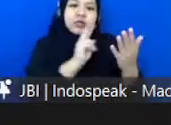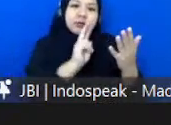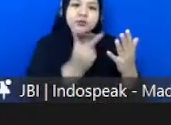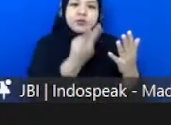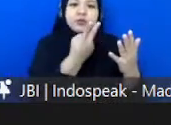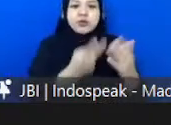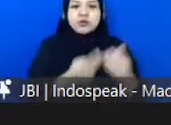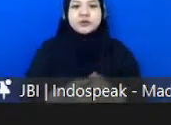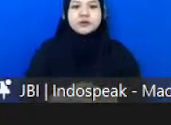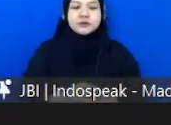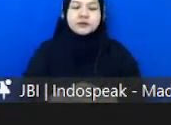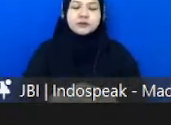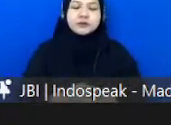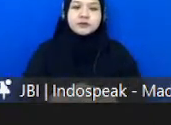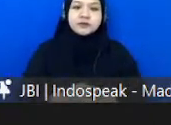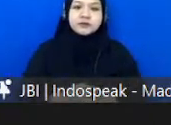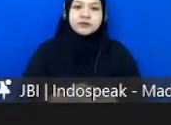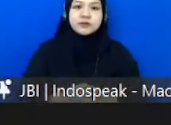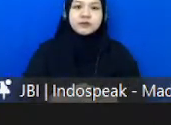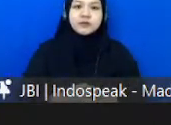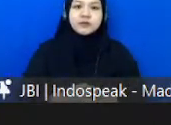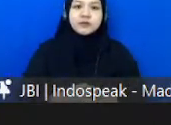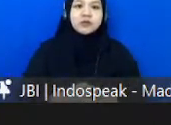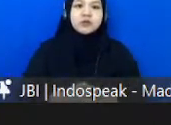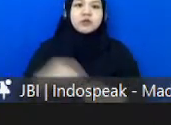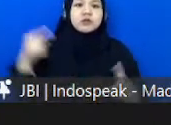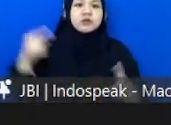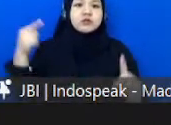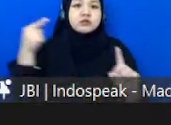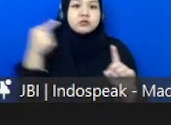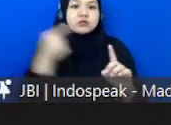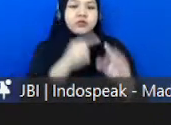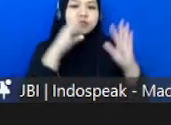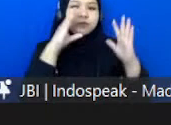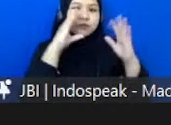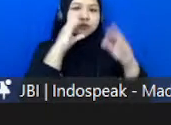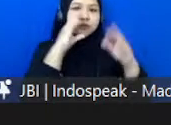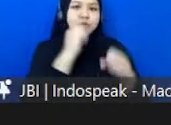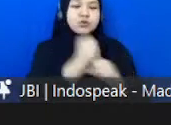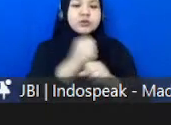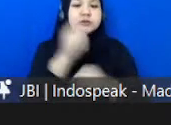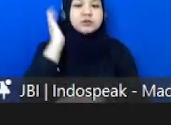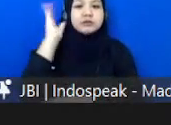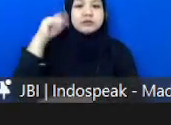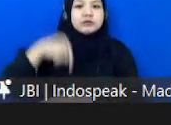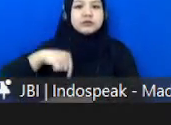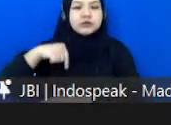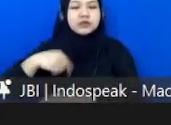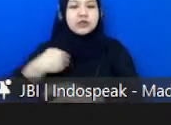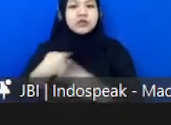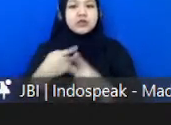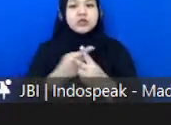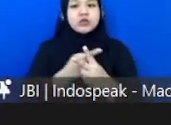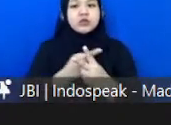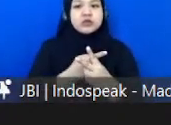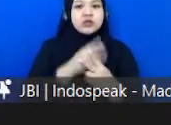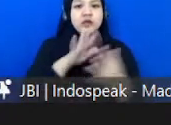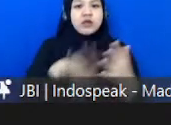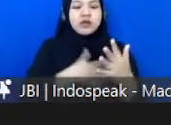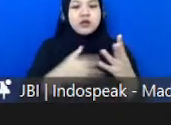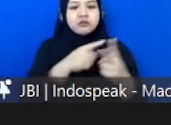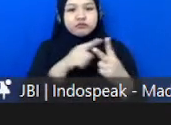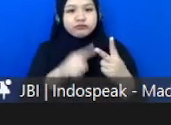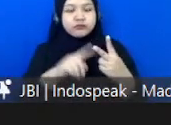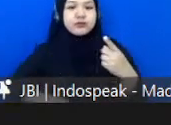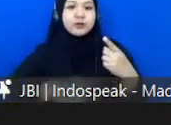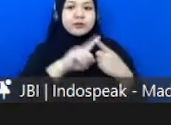main arguments, and I'll focus mainly in this presentation on the second argument. But briefly, the first one is that the greater